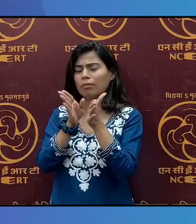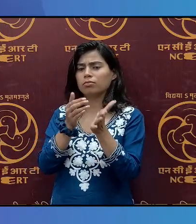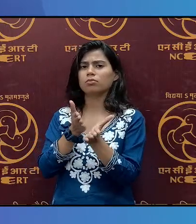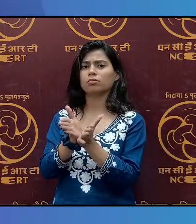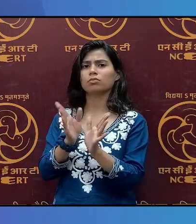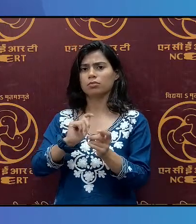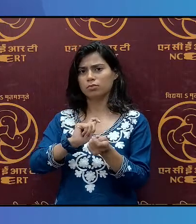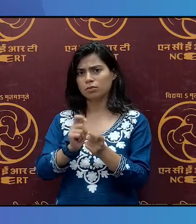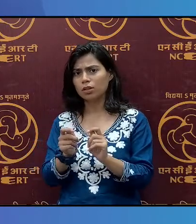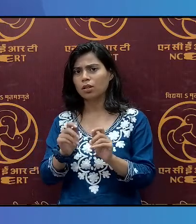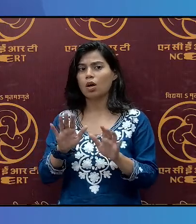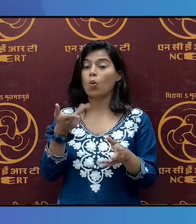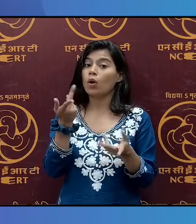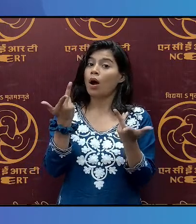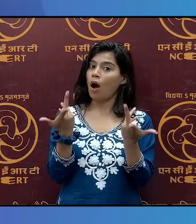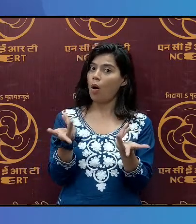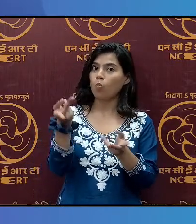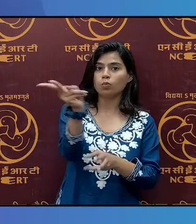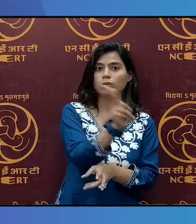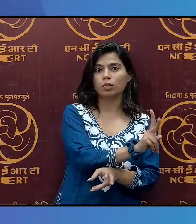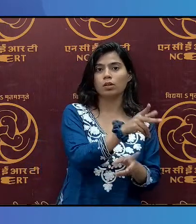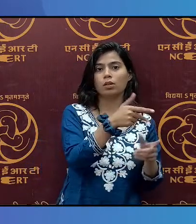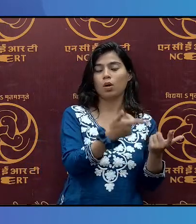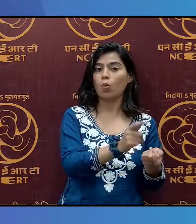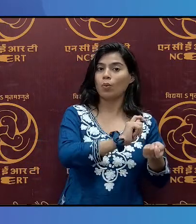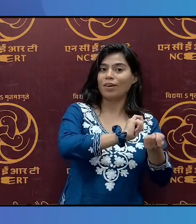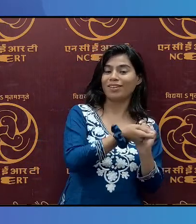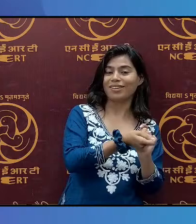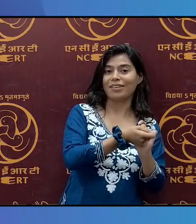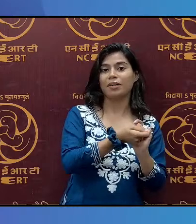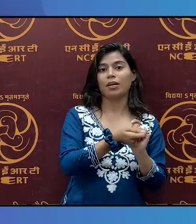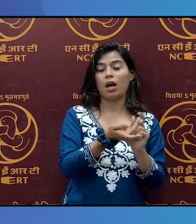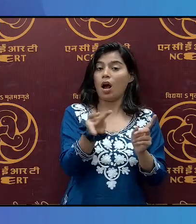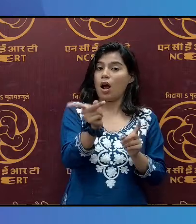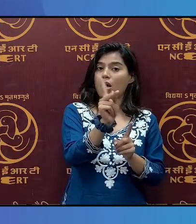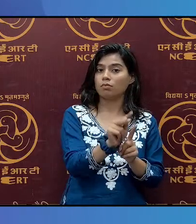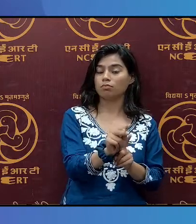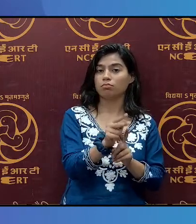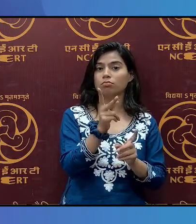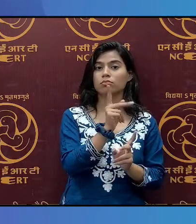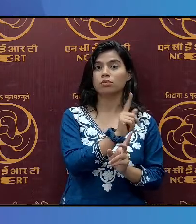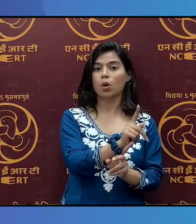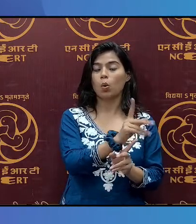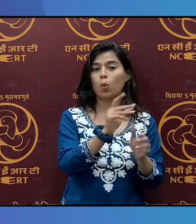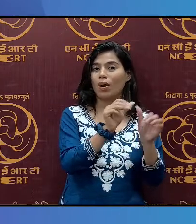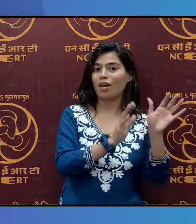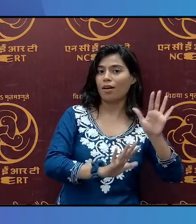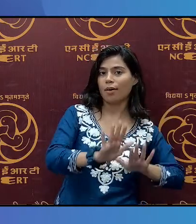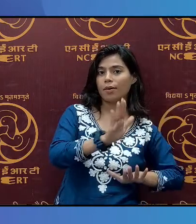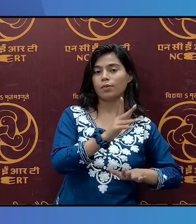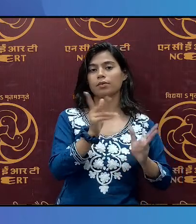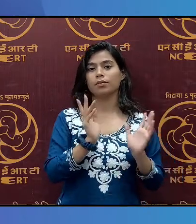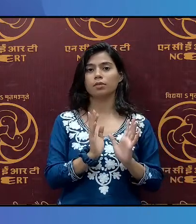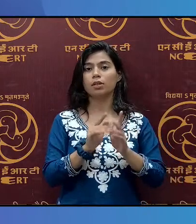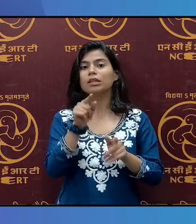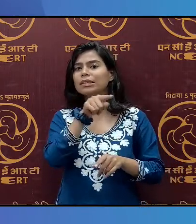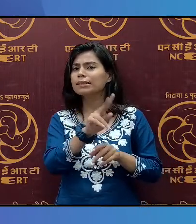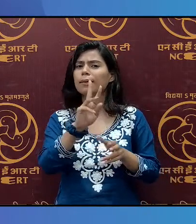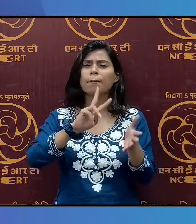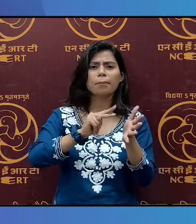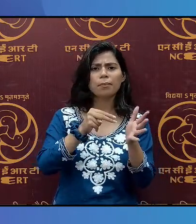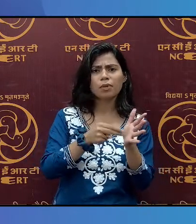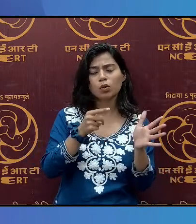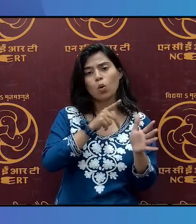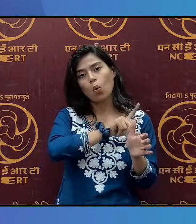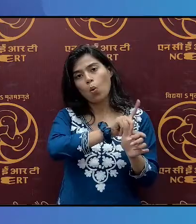and how you can come back and how you can retrace and re-reach and refocus on your activity can also be looked at. So that means your